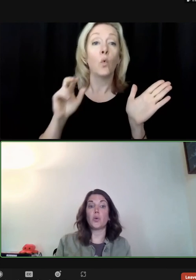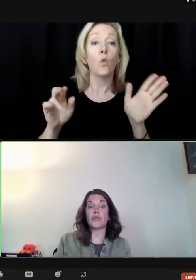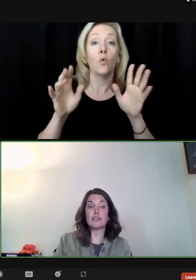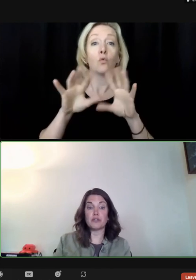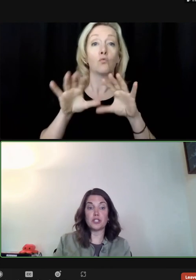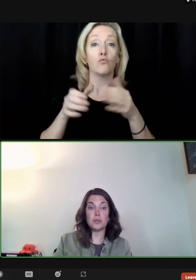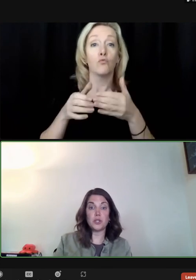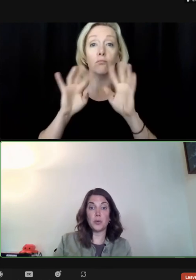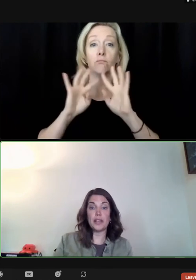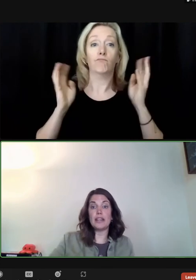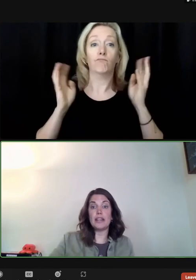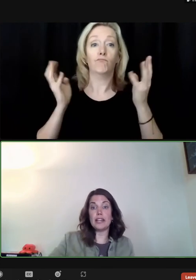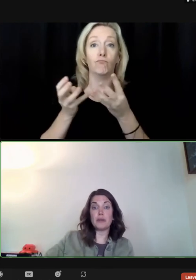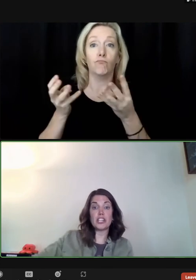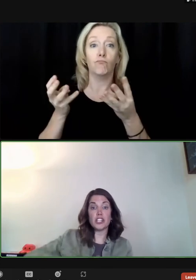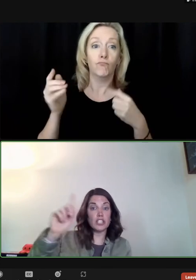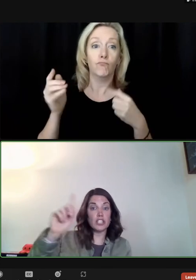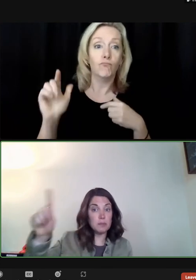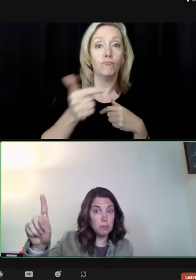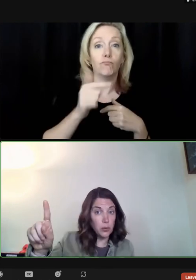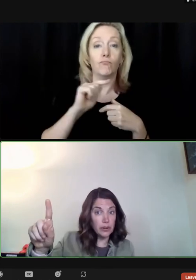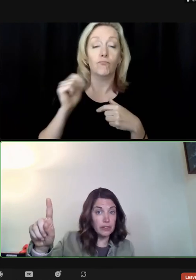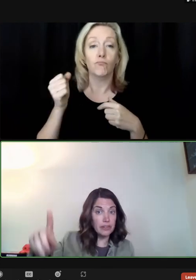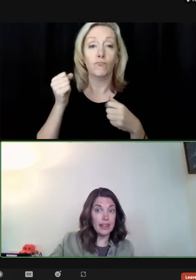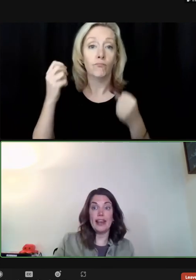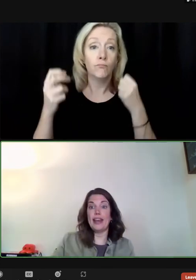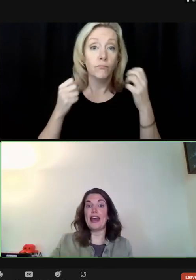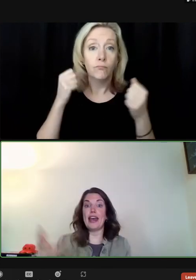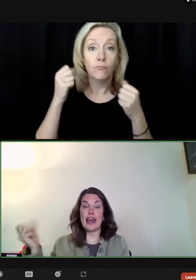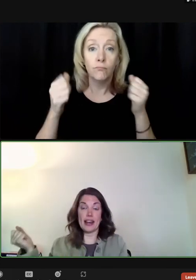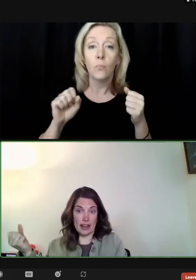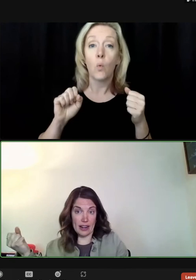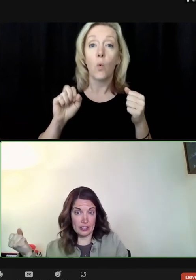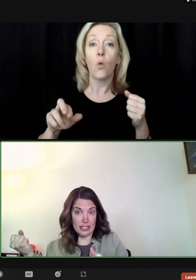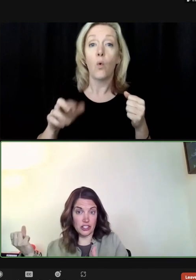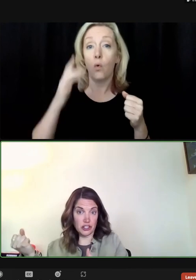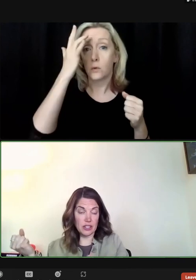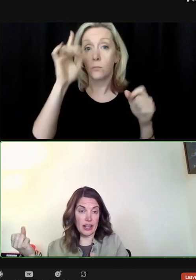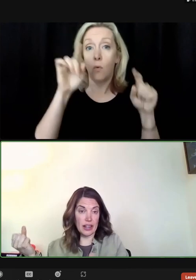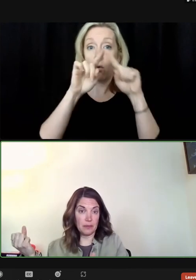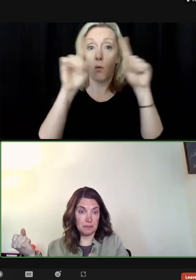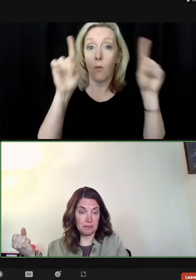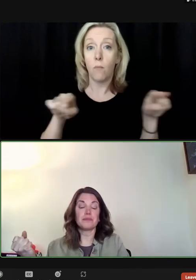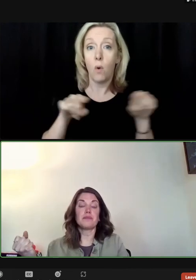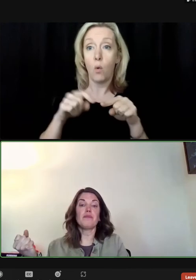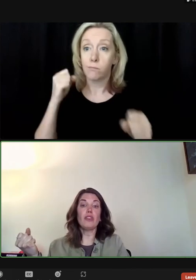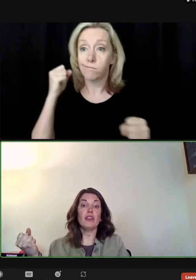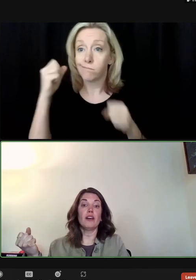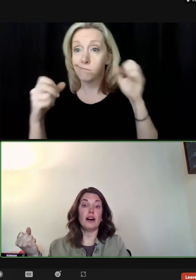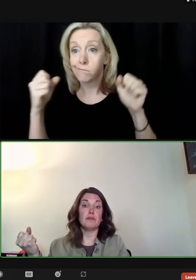people, or the difference between information on a smartboard and a teacher